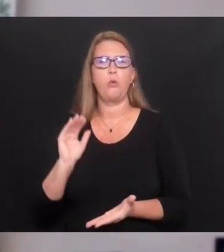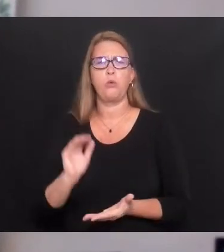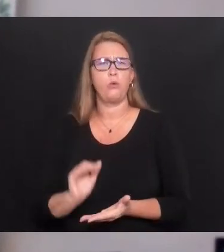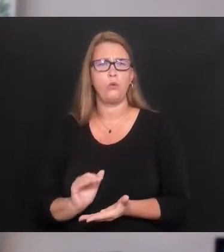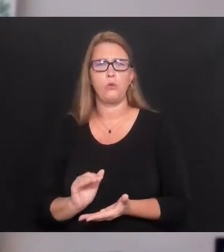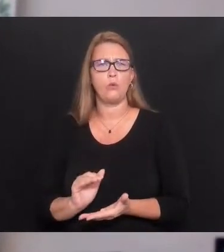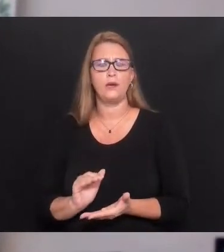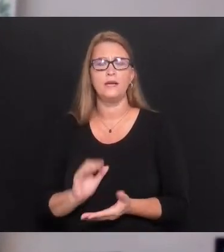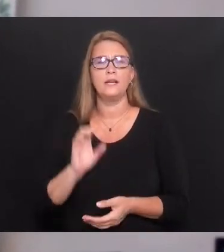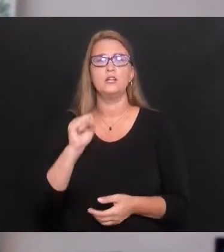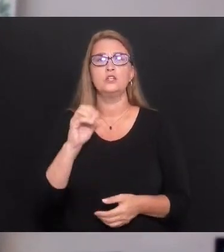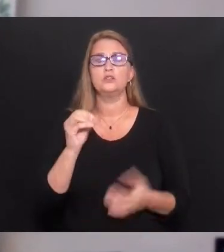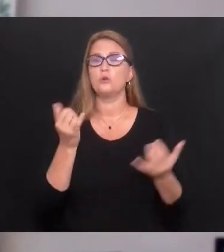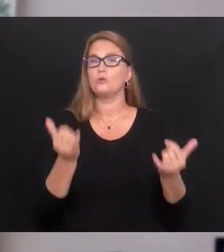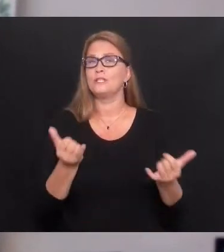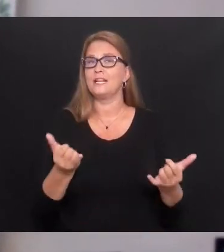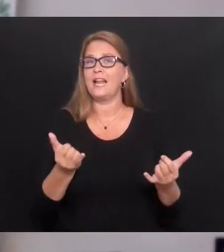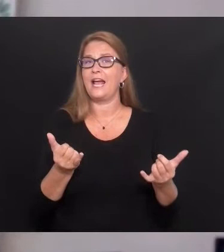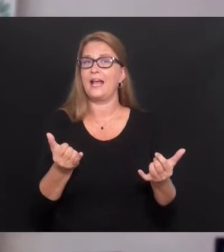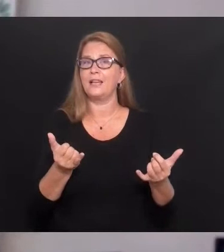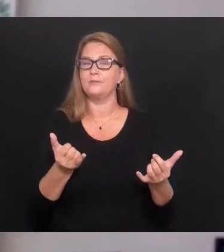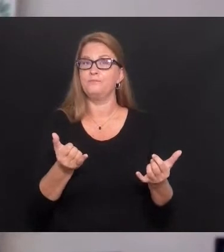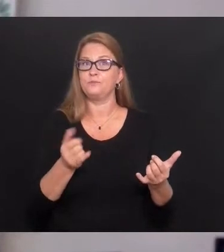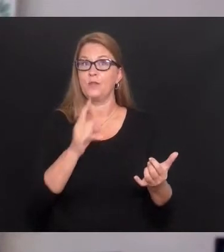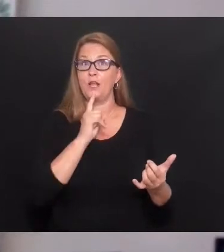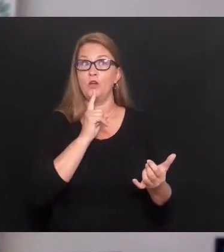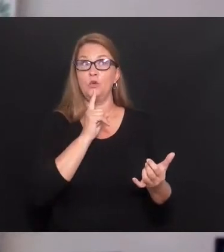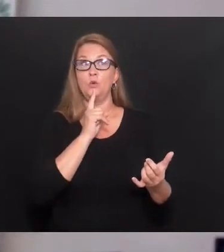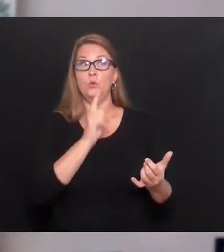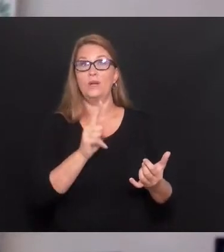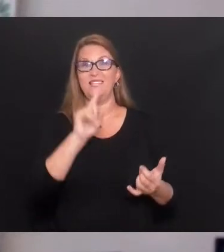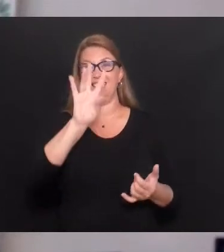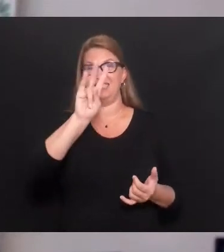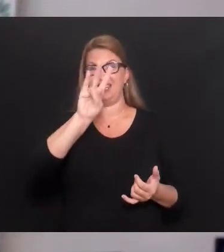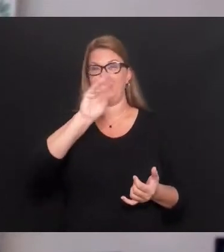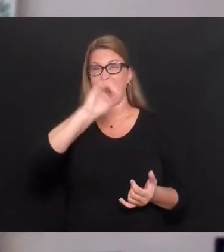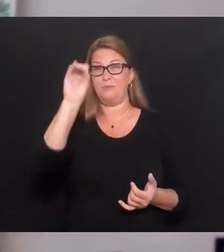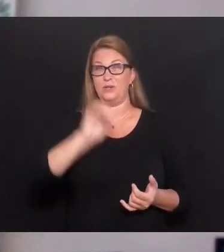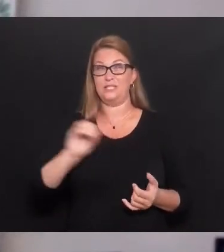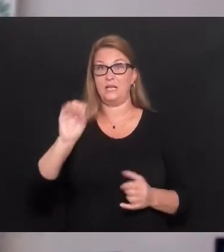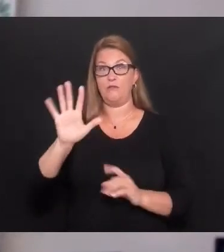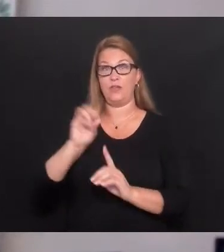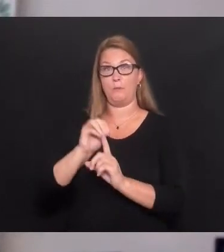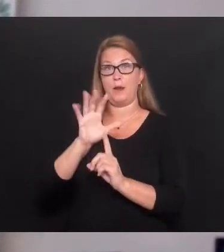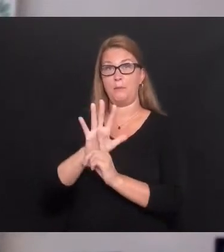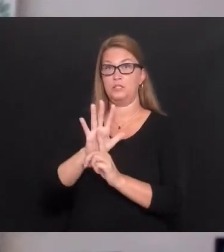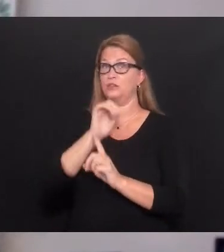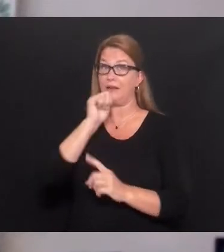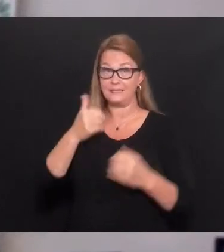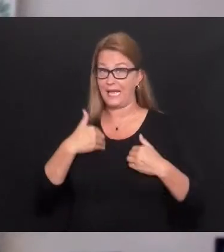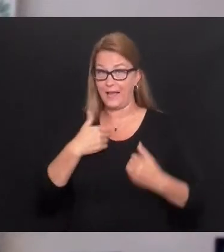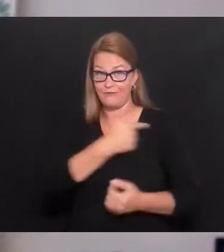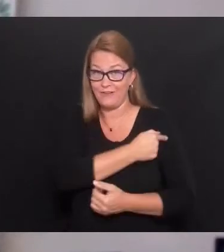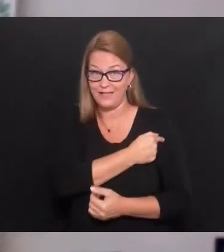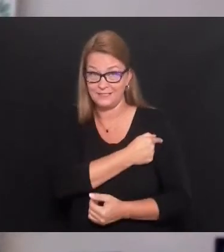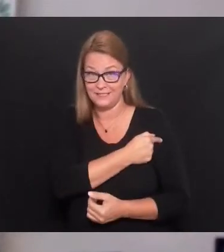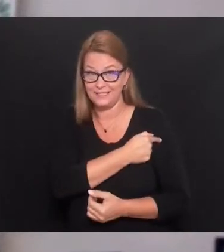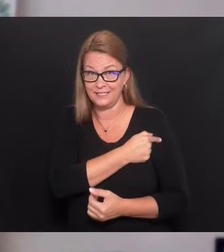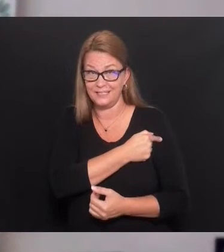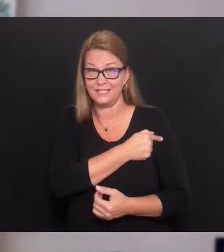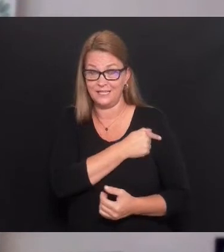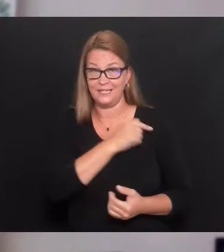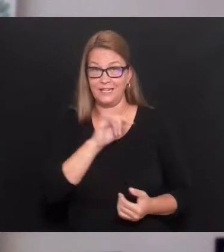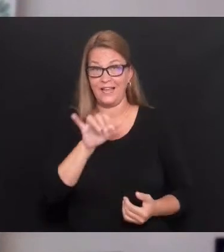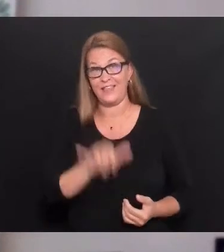And today in Israeli hospitals, the 17% of their population that's unvaccinated now accounts for